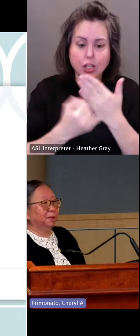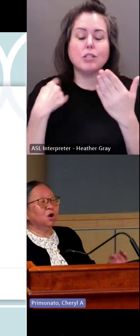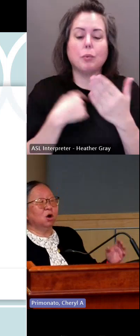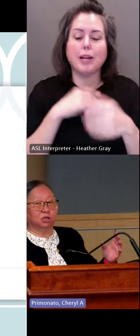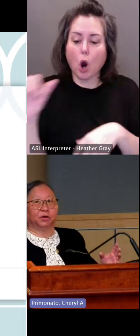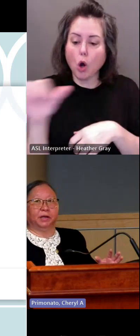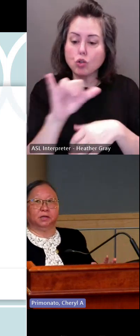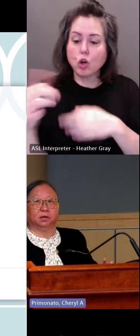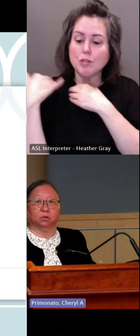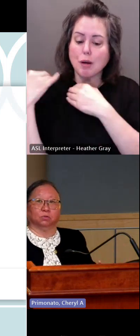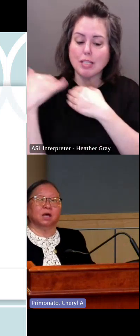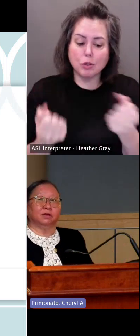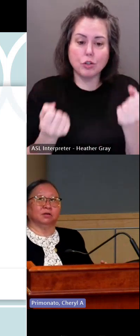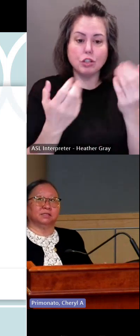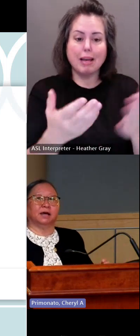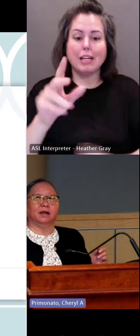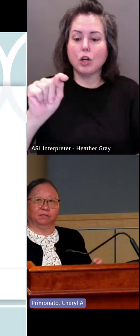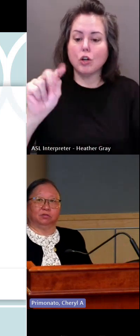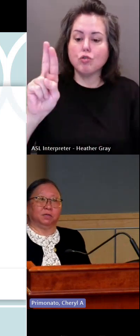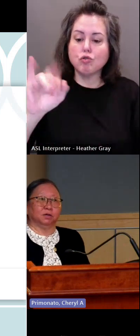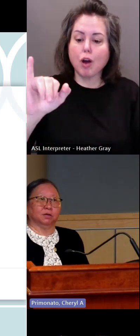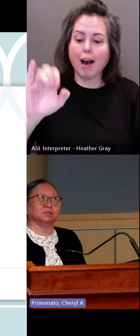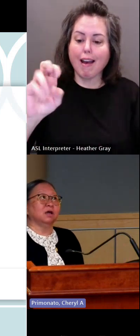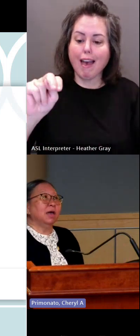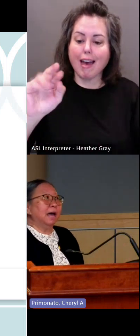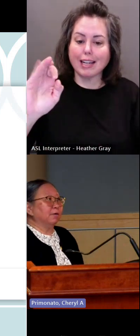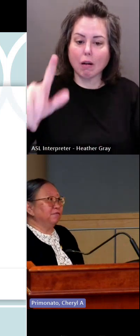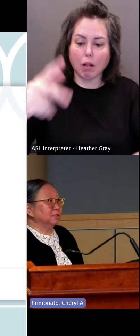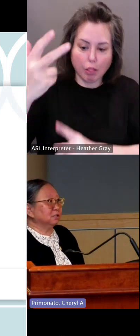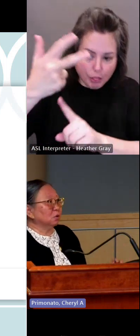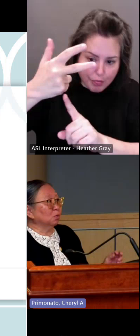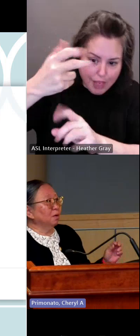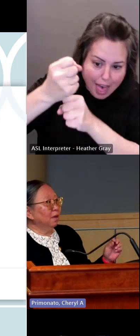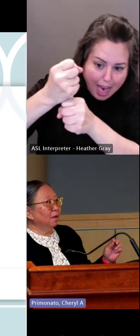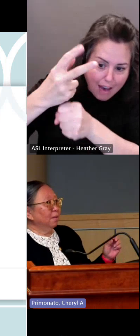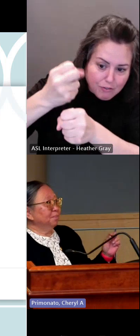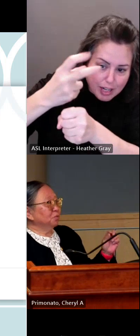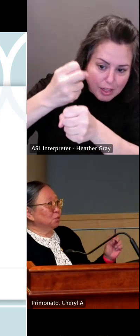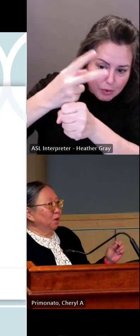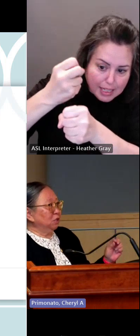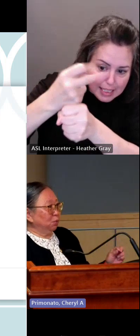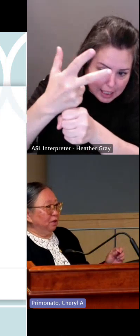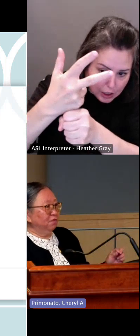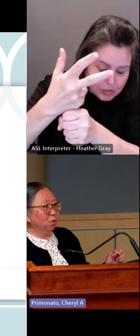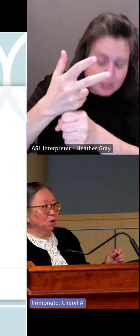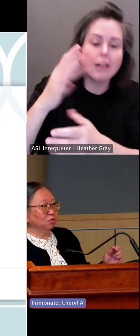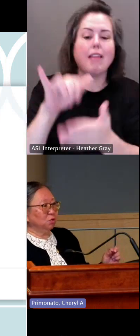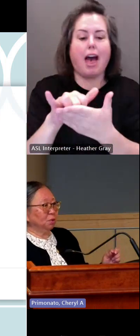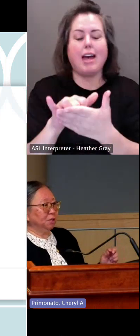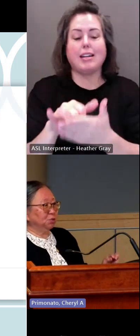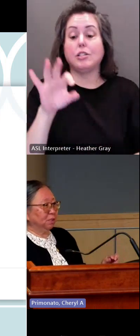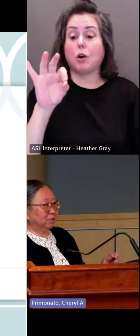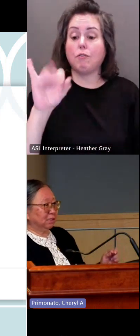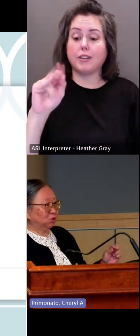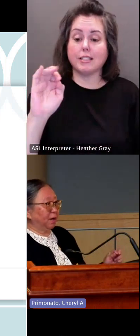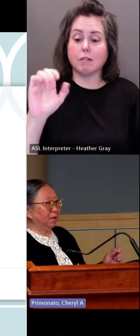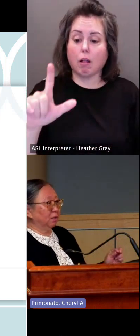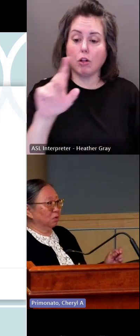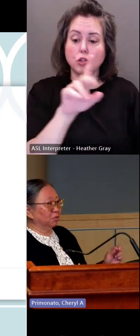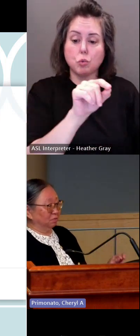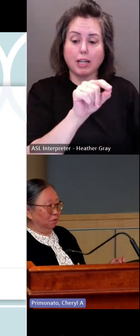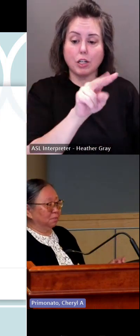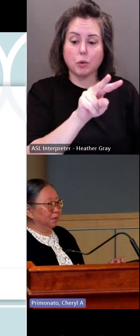responsible for submitting our training vehicles that are set every 3 years. Our fiscal 2024 through